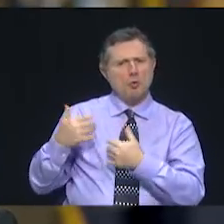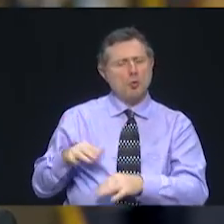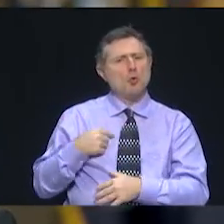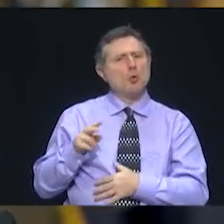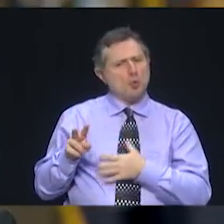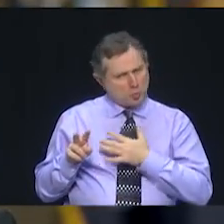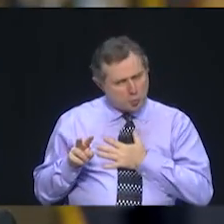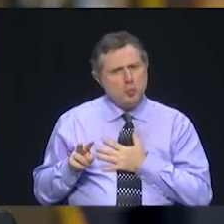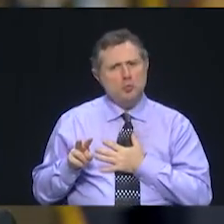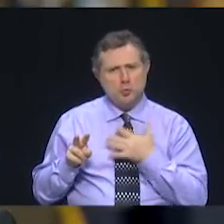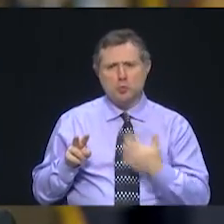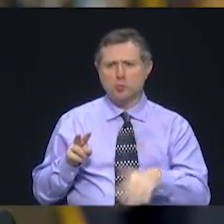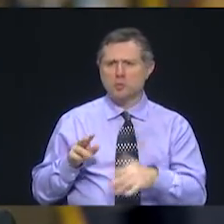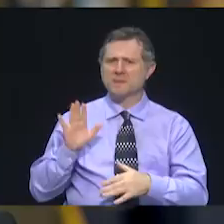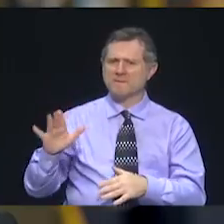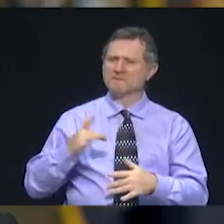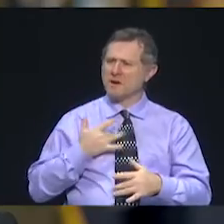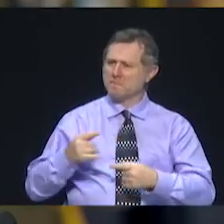her pain.